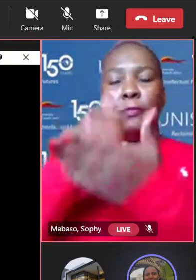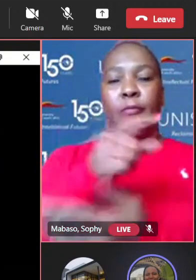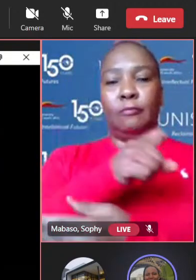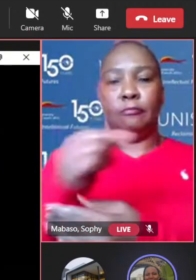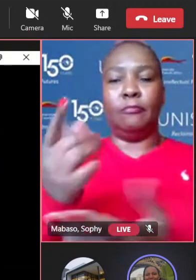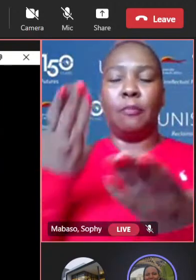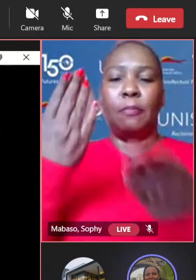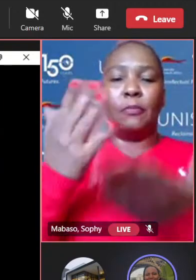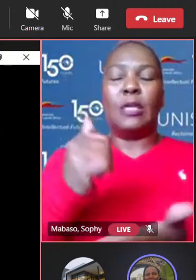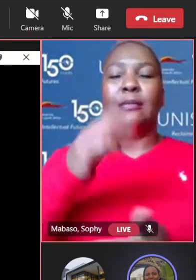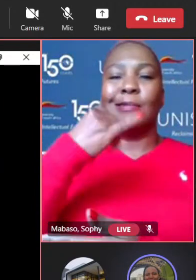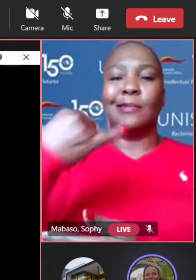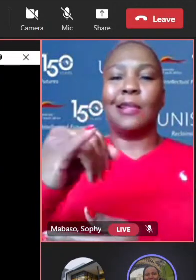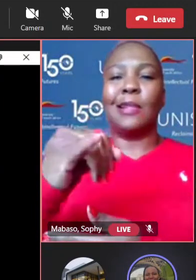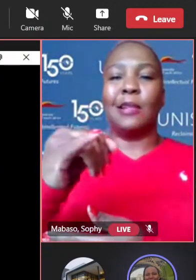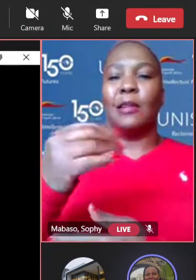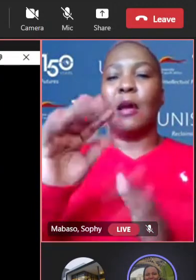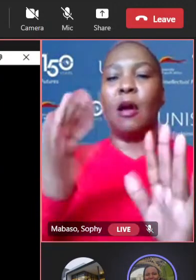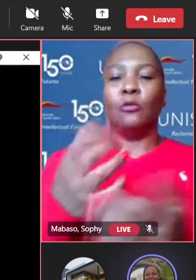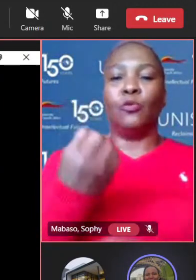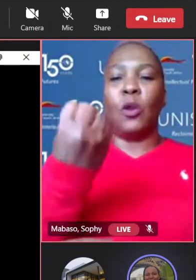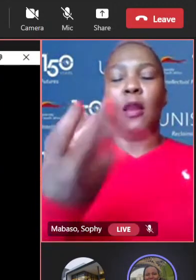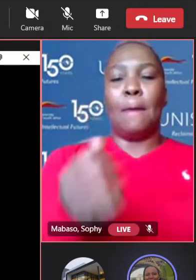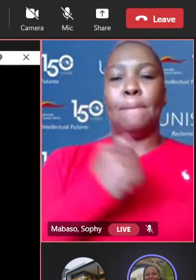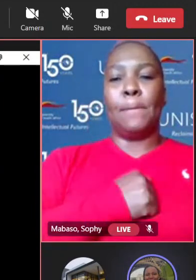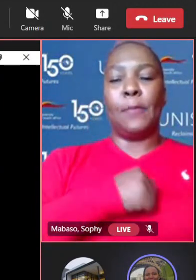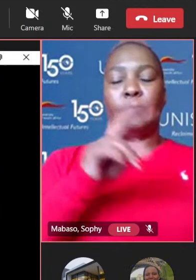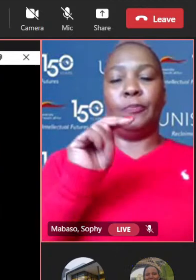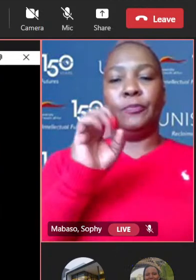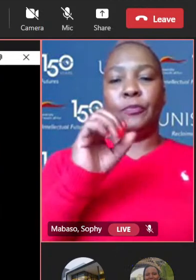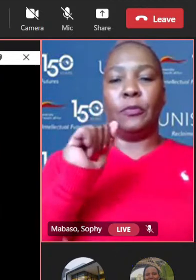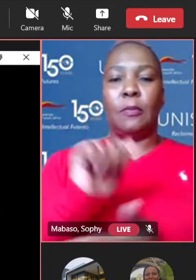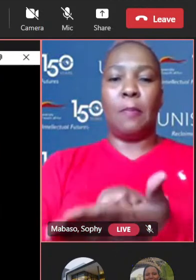you through to how you claim your My Unisa password.